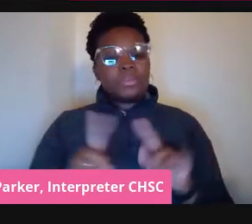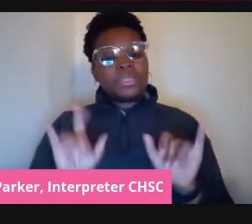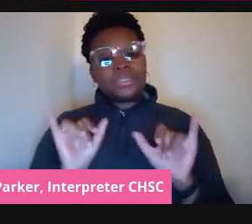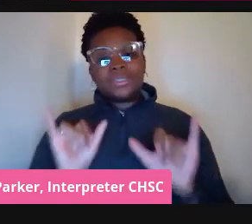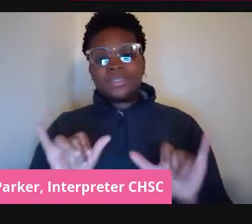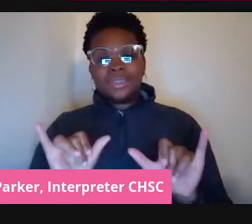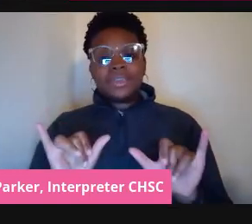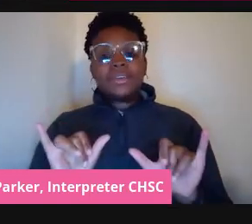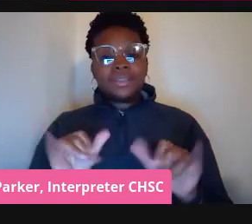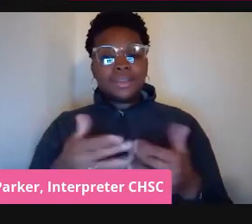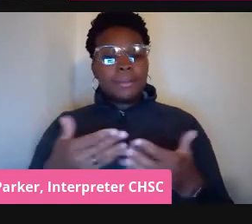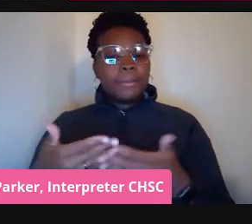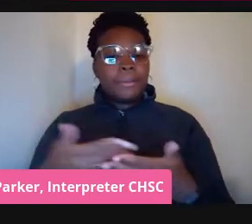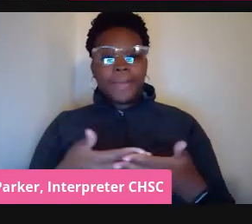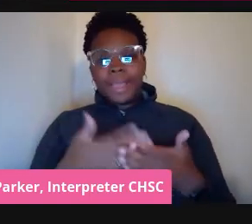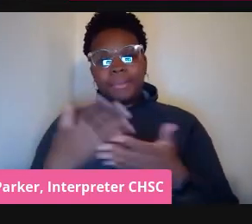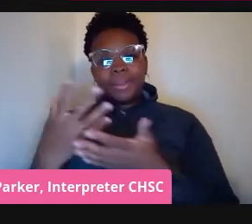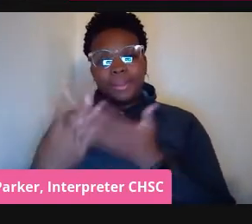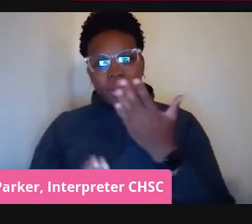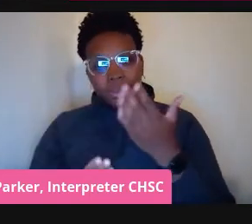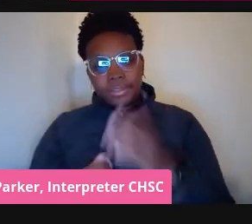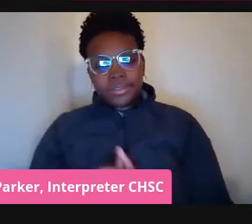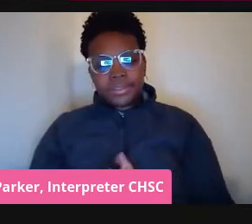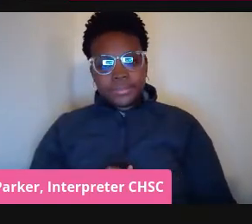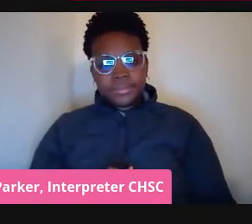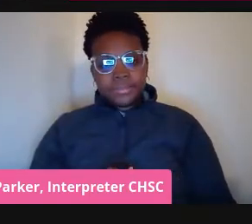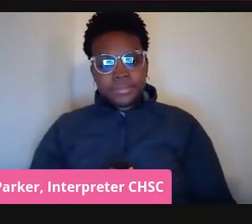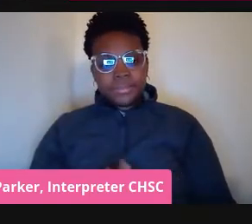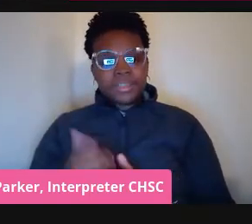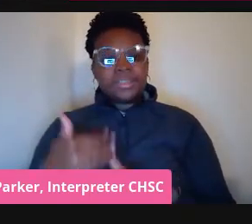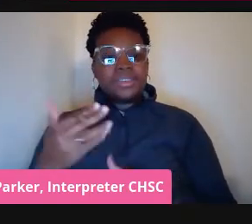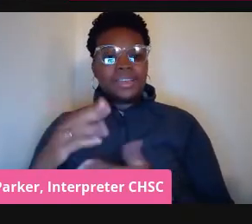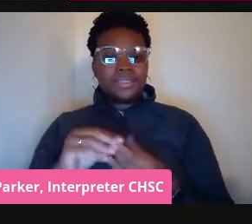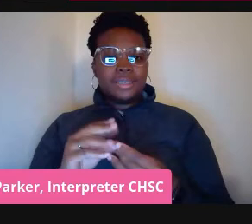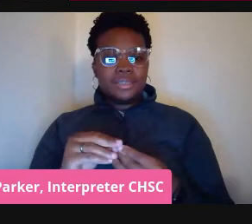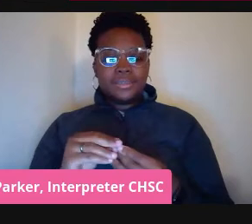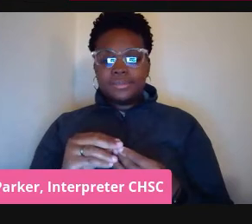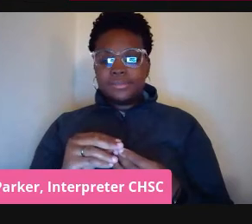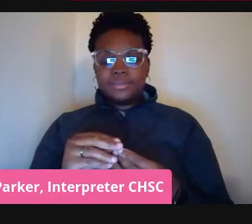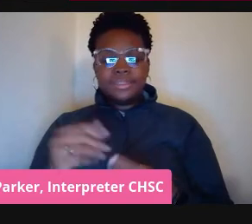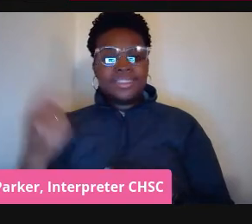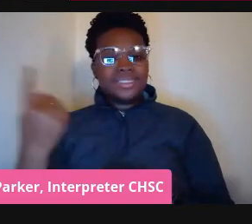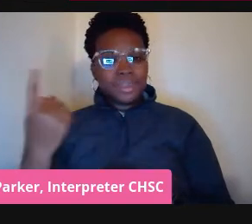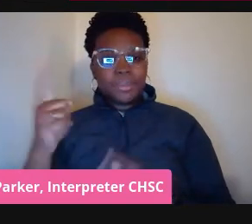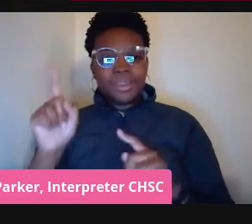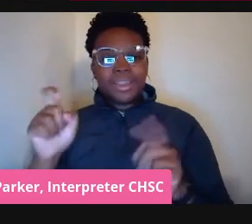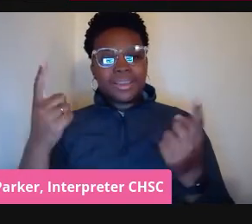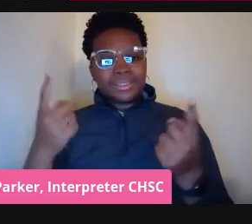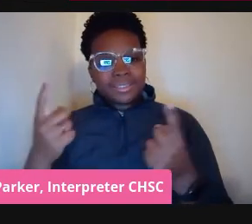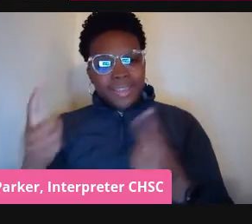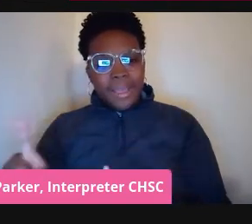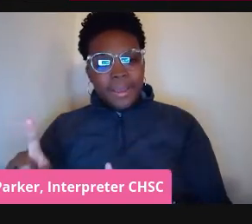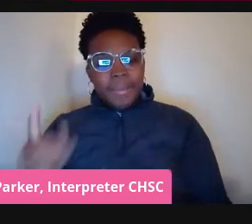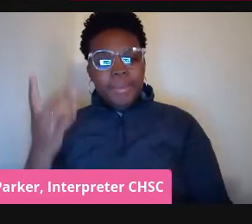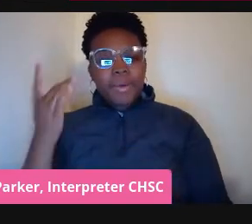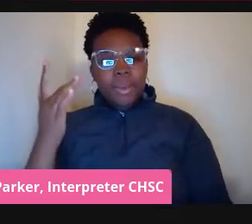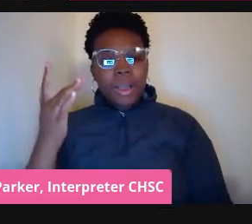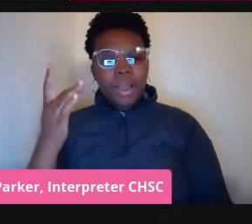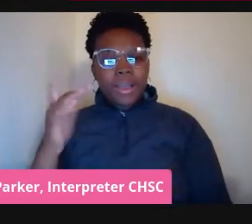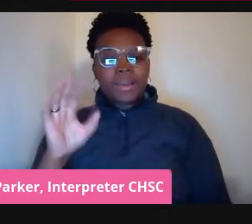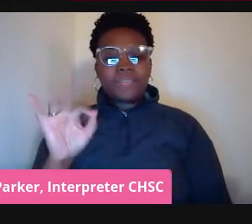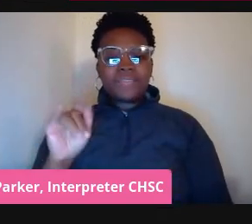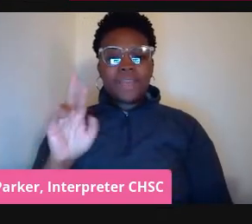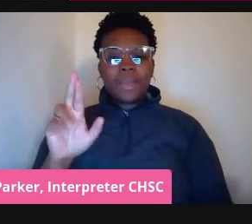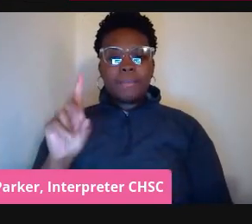was a miscarriage. That was the next sign that said, something has to be done. This is happening because of fibroids.